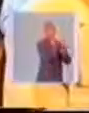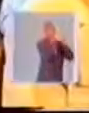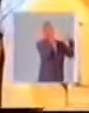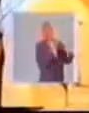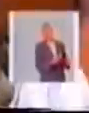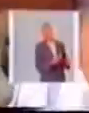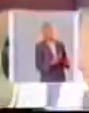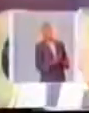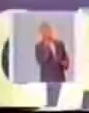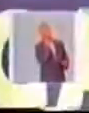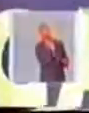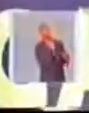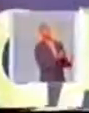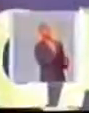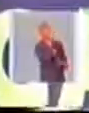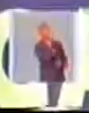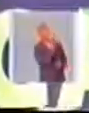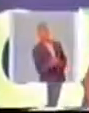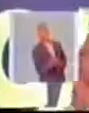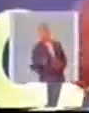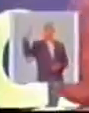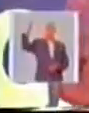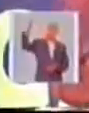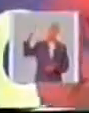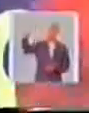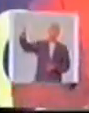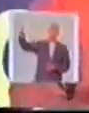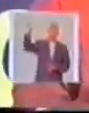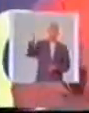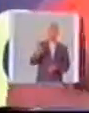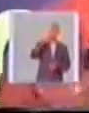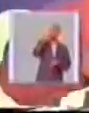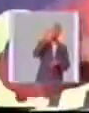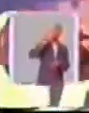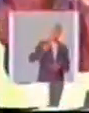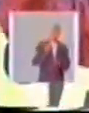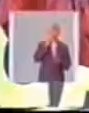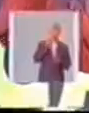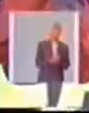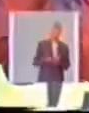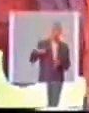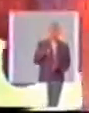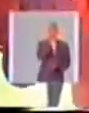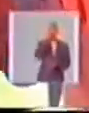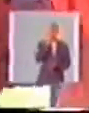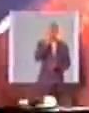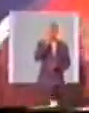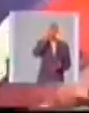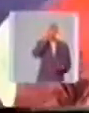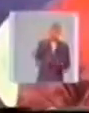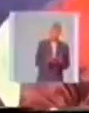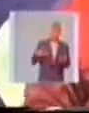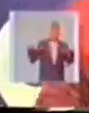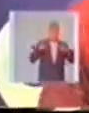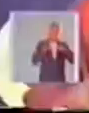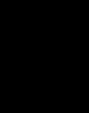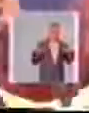chapter 3 no mu papa pa. Now, see, if you are, I may be a little bit of a bombshell, maybe a bro, I can